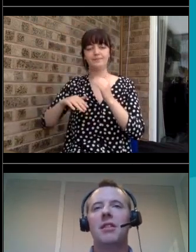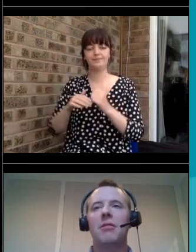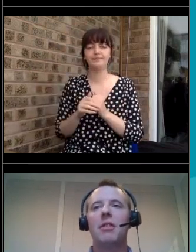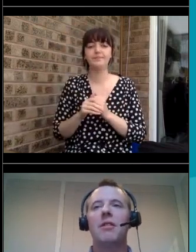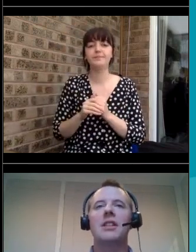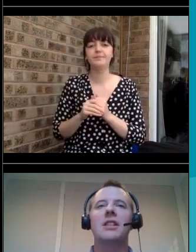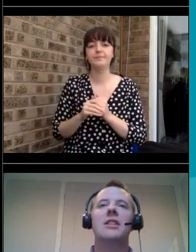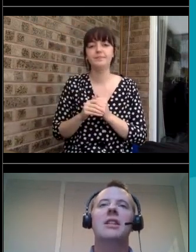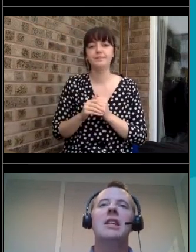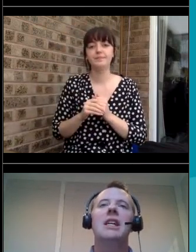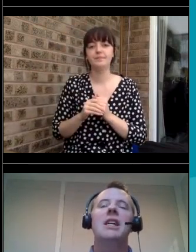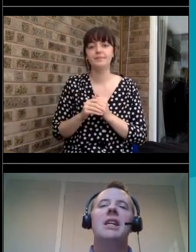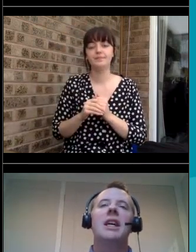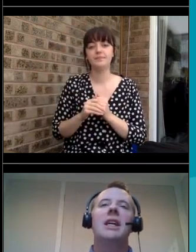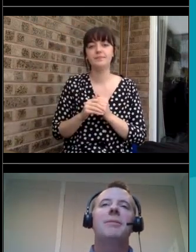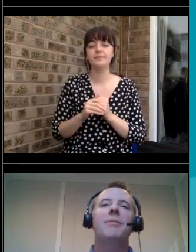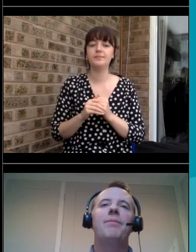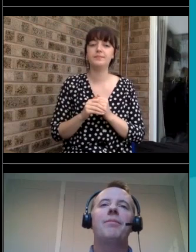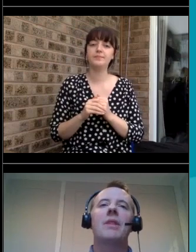south of the river, that is.